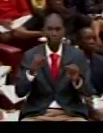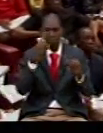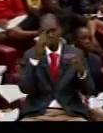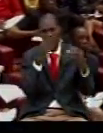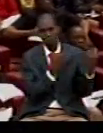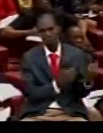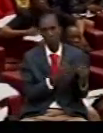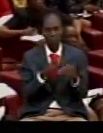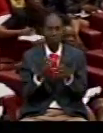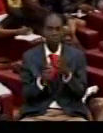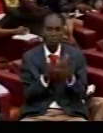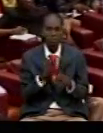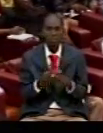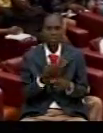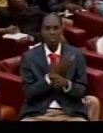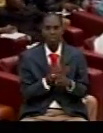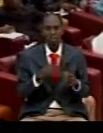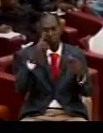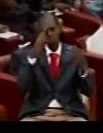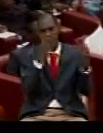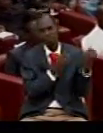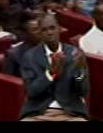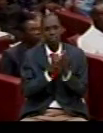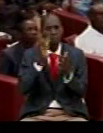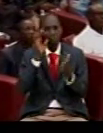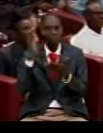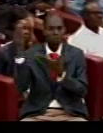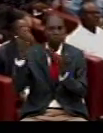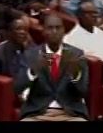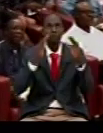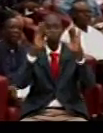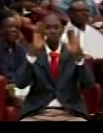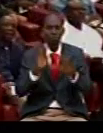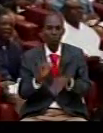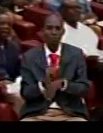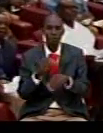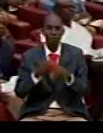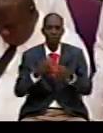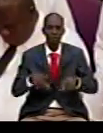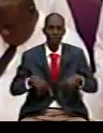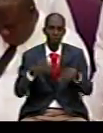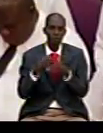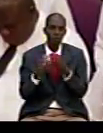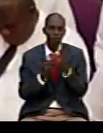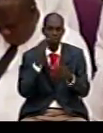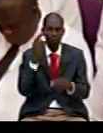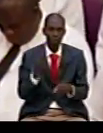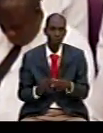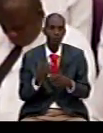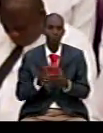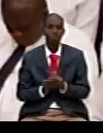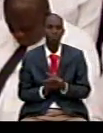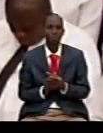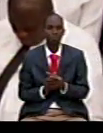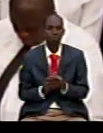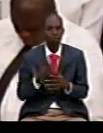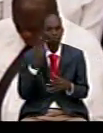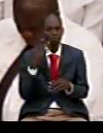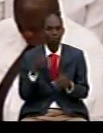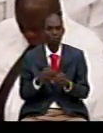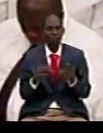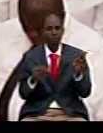and faith that will bring miracle in your life in Jesus' name. Look at